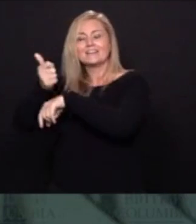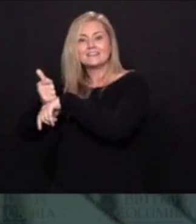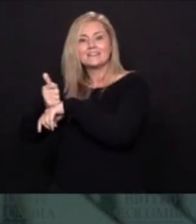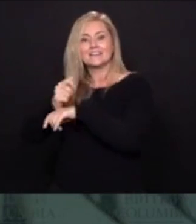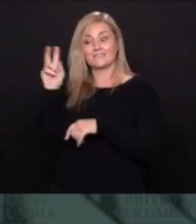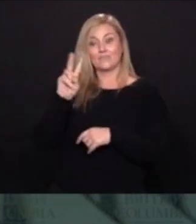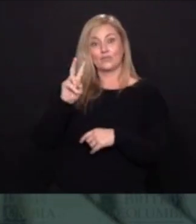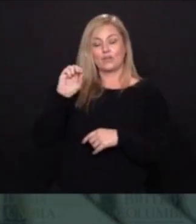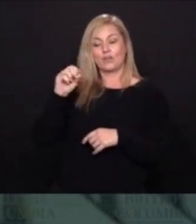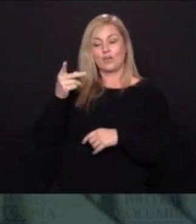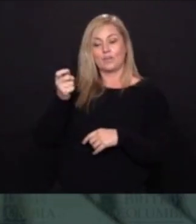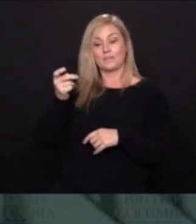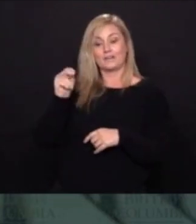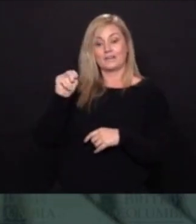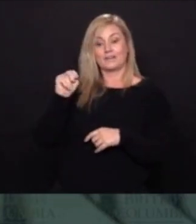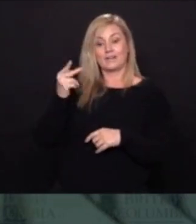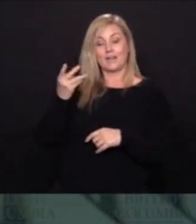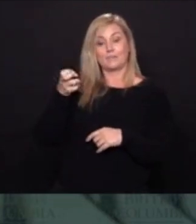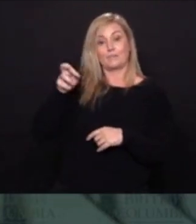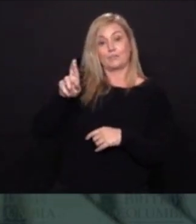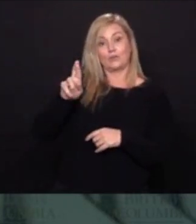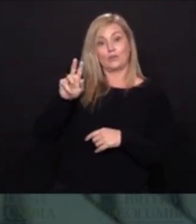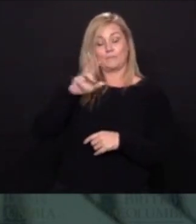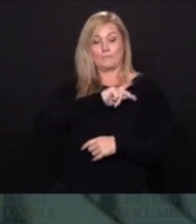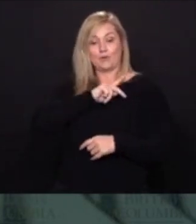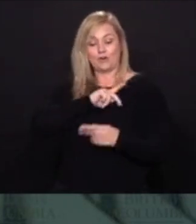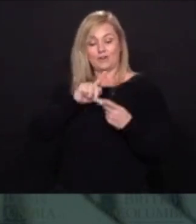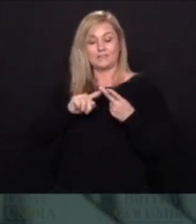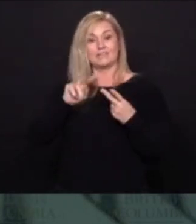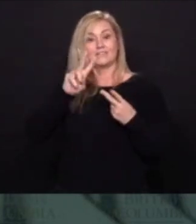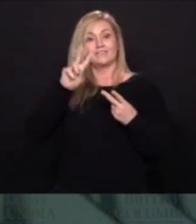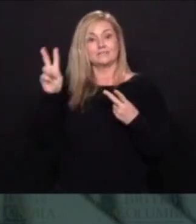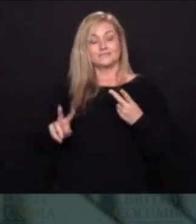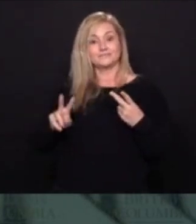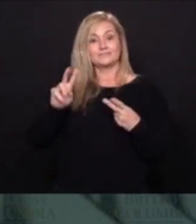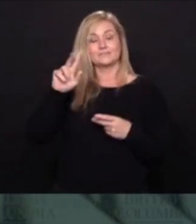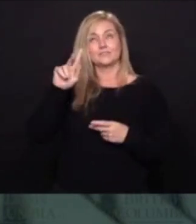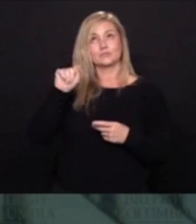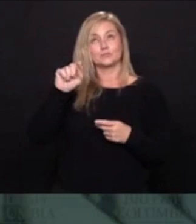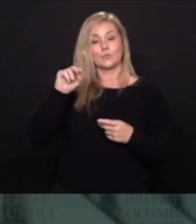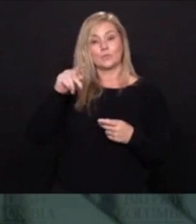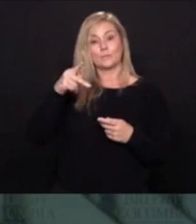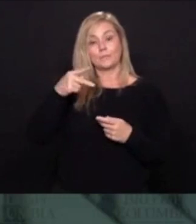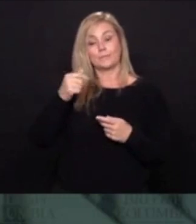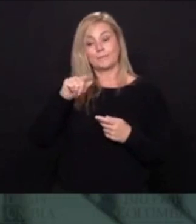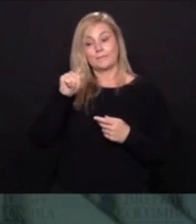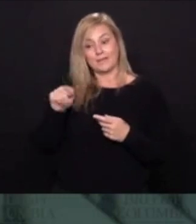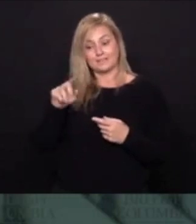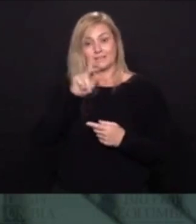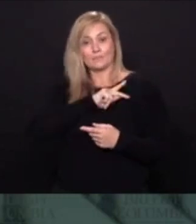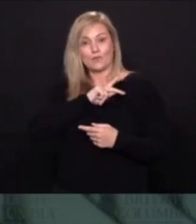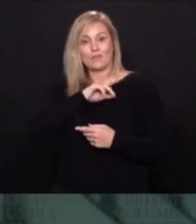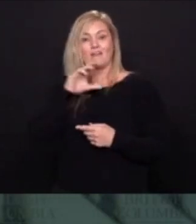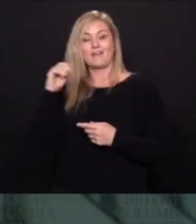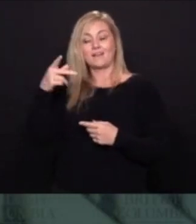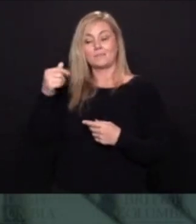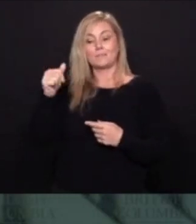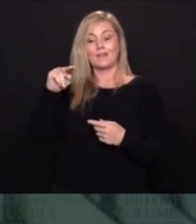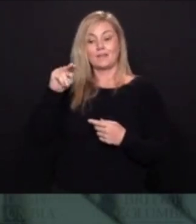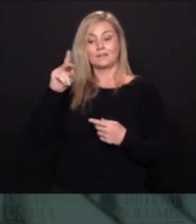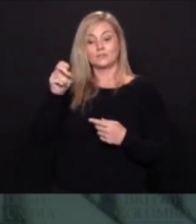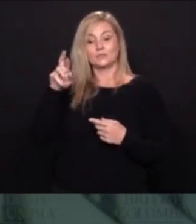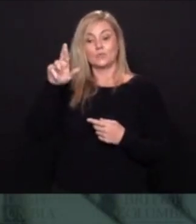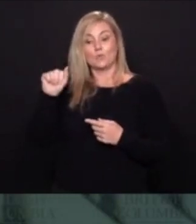Park, Victoria's Topaz Park, and along the Pandora corridor are provided